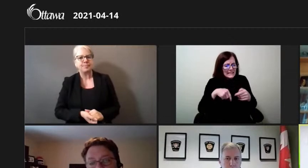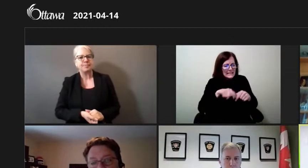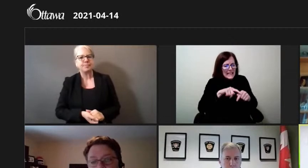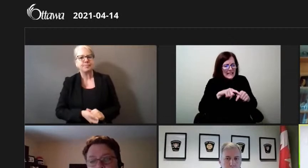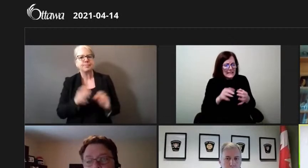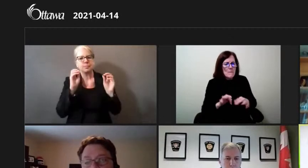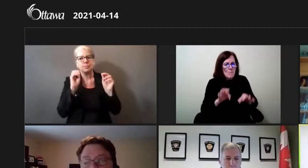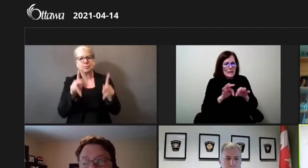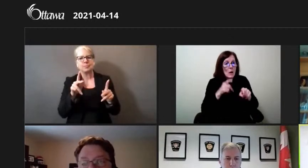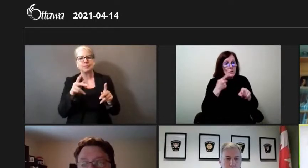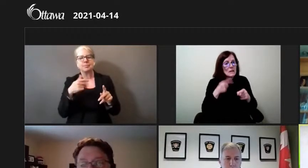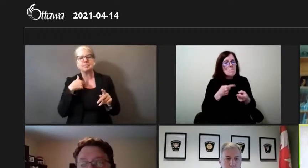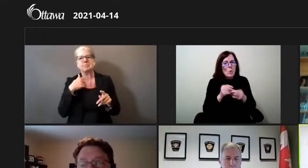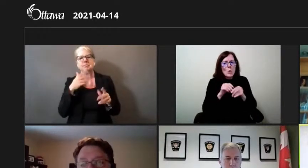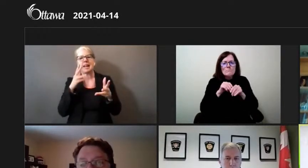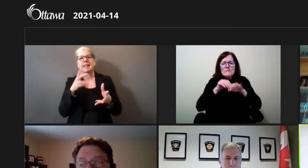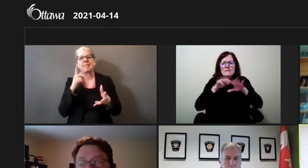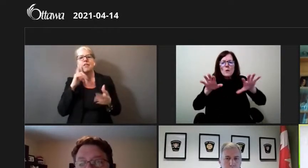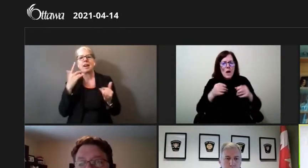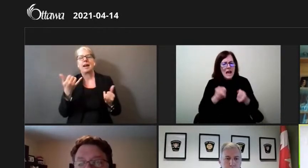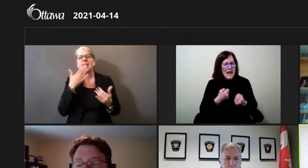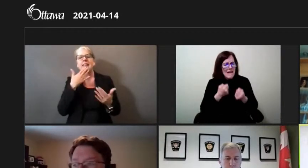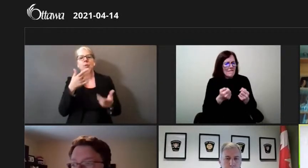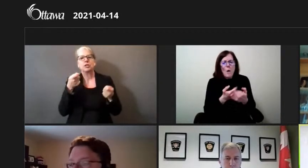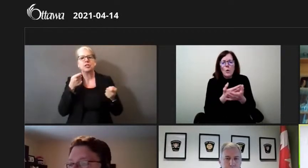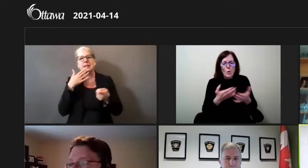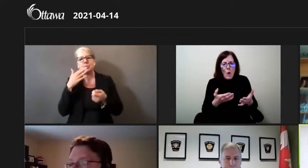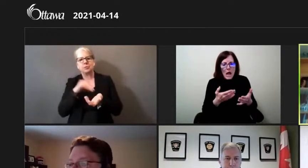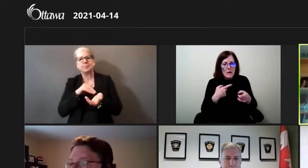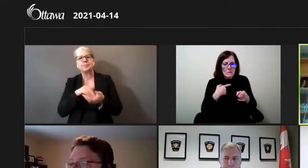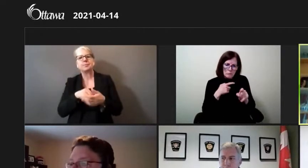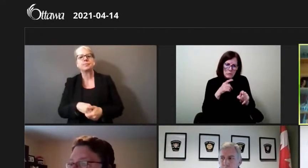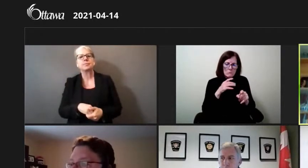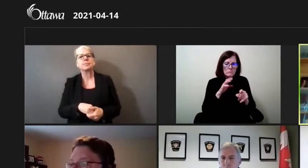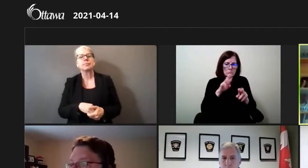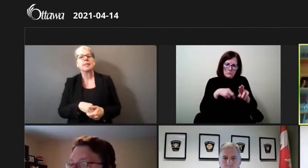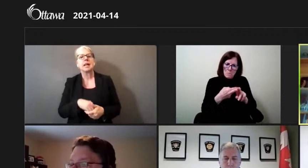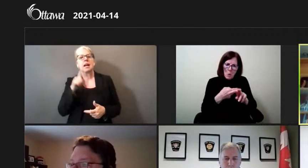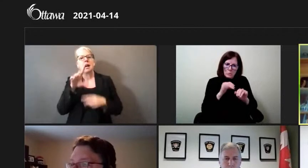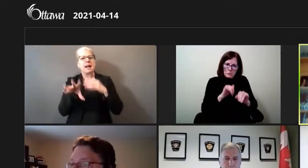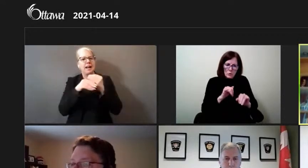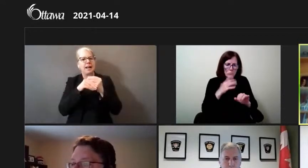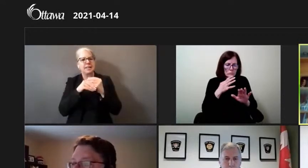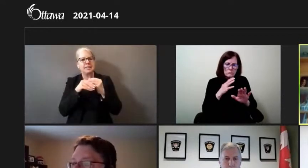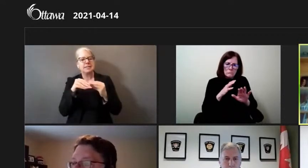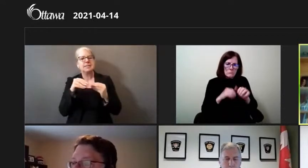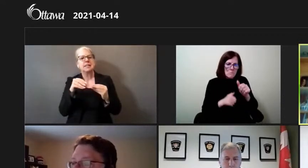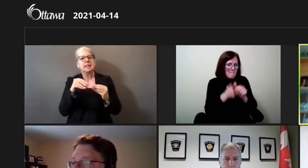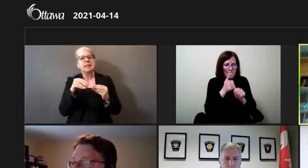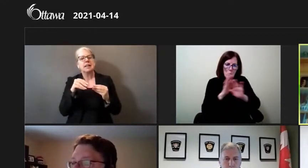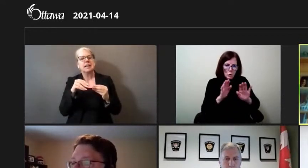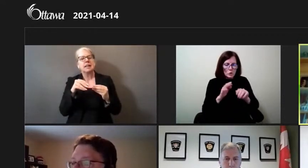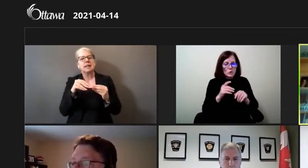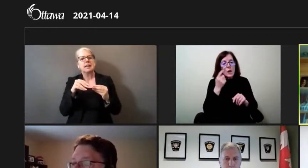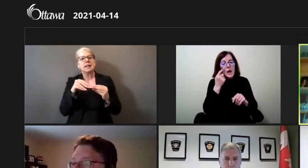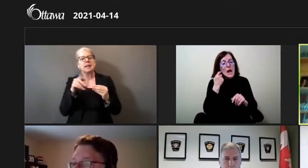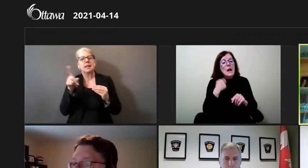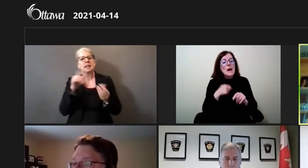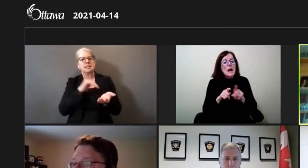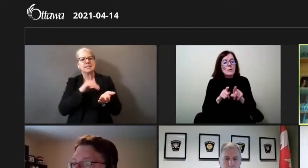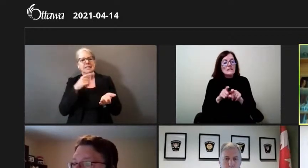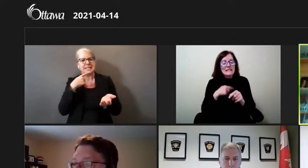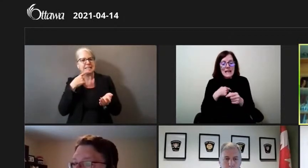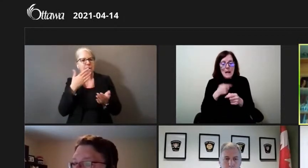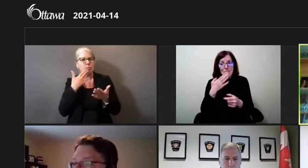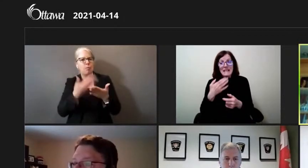Okay, I'll leave it there for now. Thank you, Chair, and thank you, Doctor. Thank you, Councillor. I just add that, you know, I think Brent said it quite well,